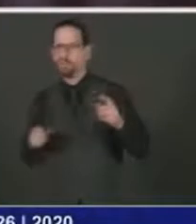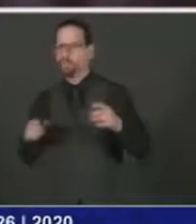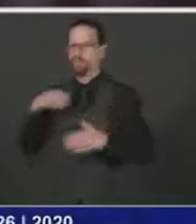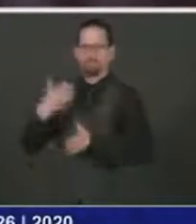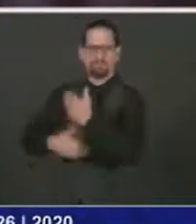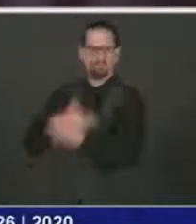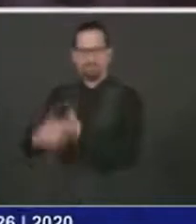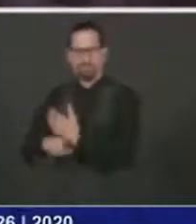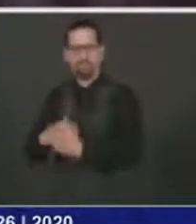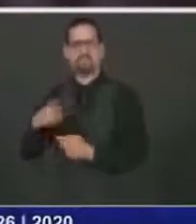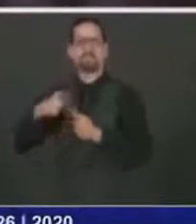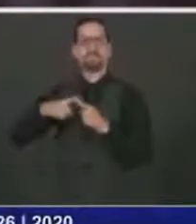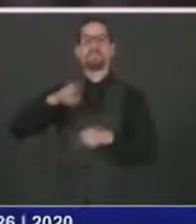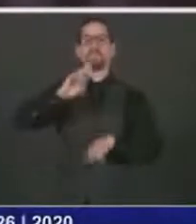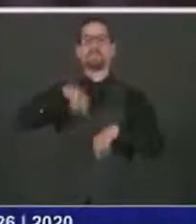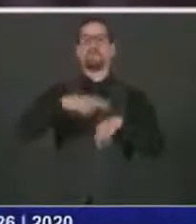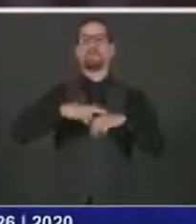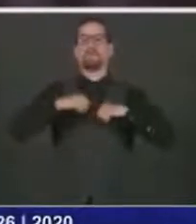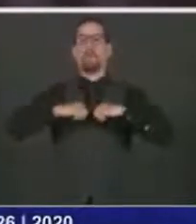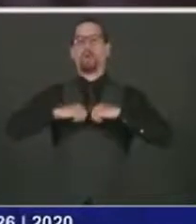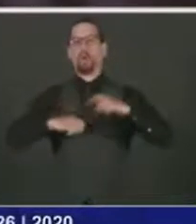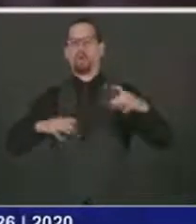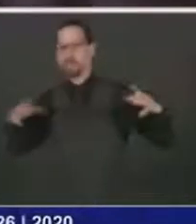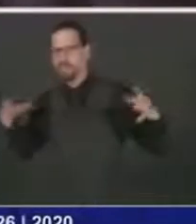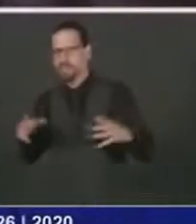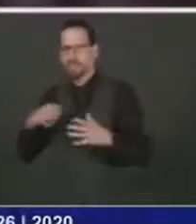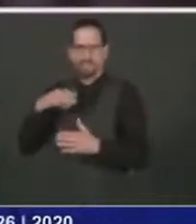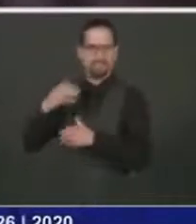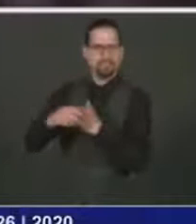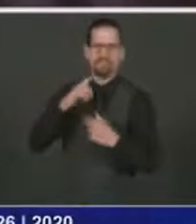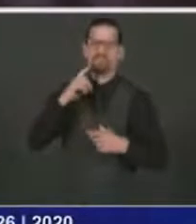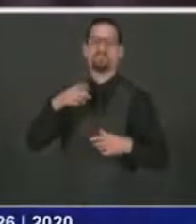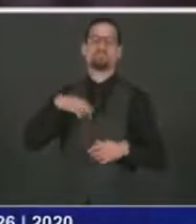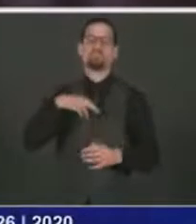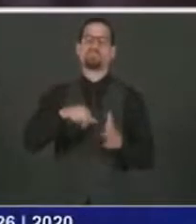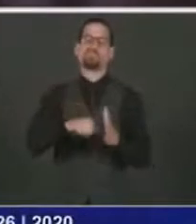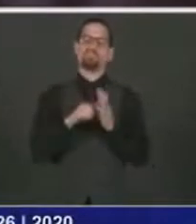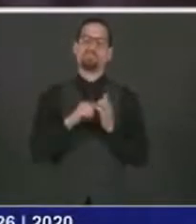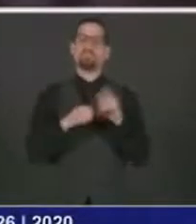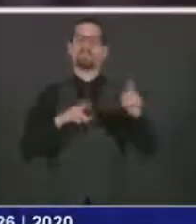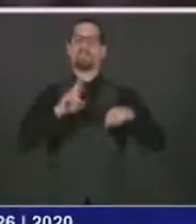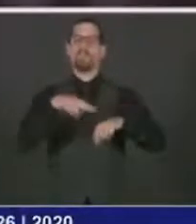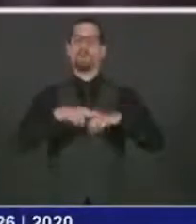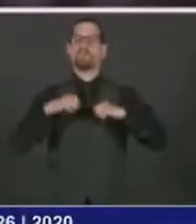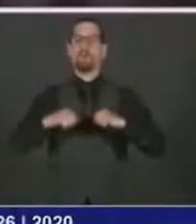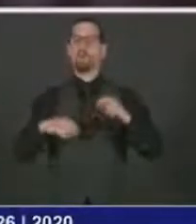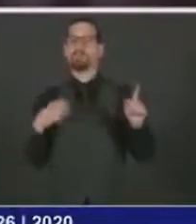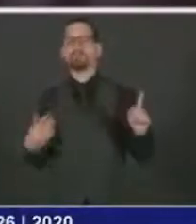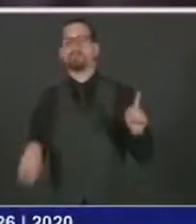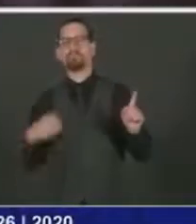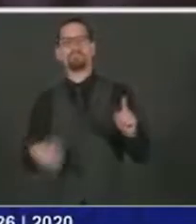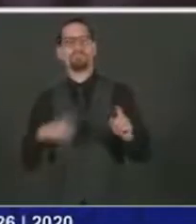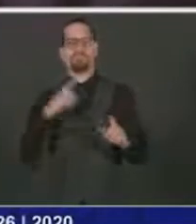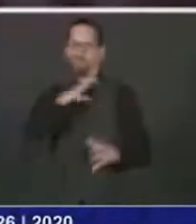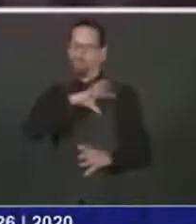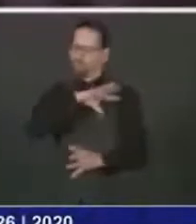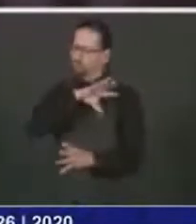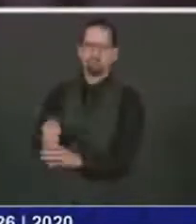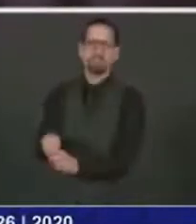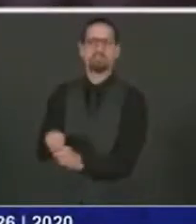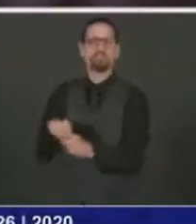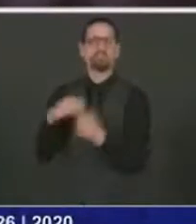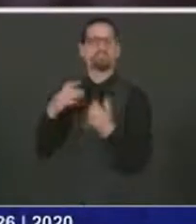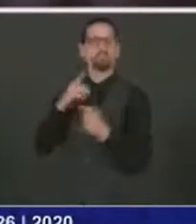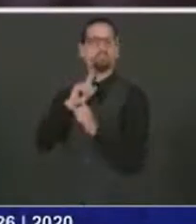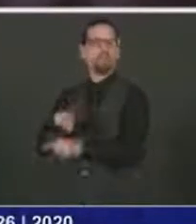again and again has been invaluable to us as a state, as a key part of this response. The